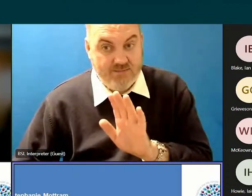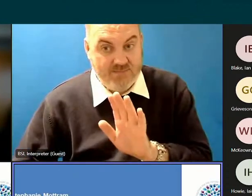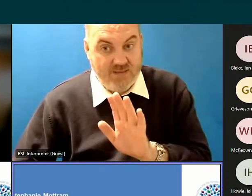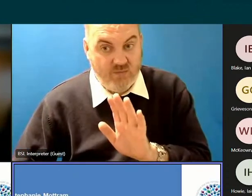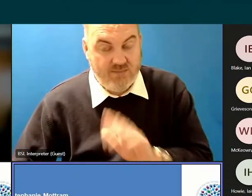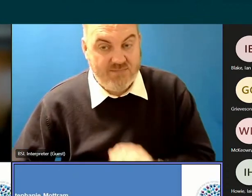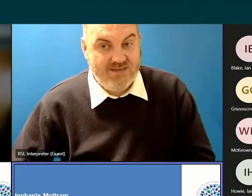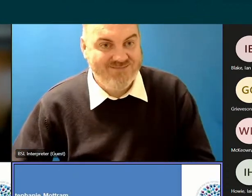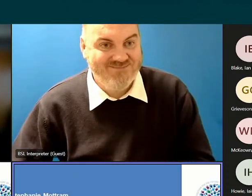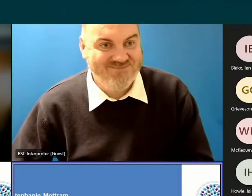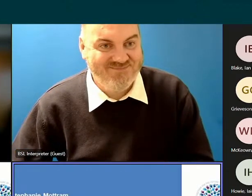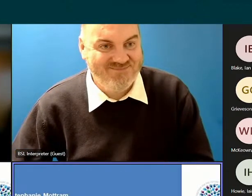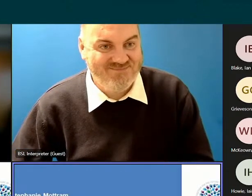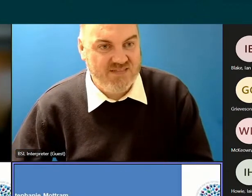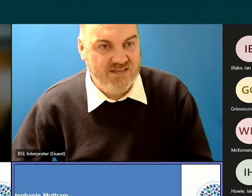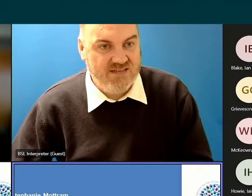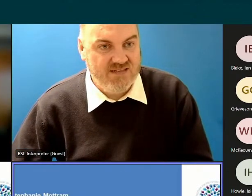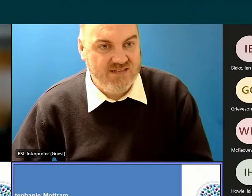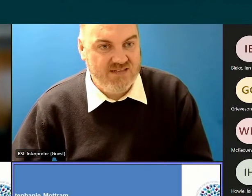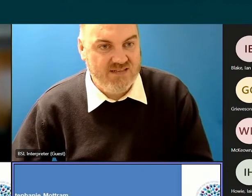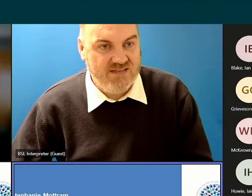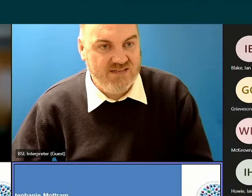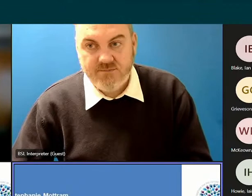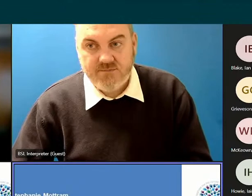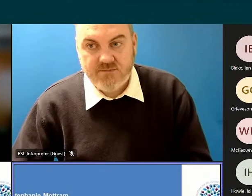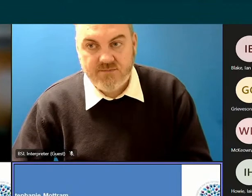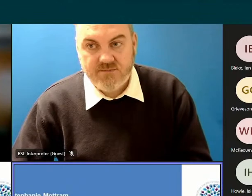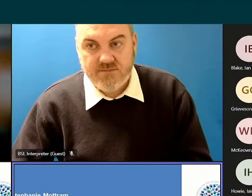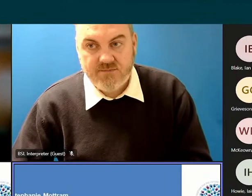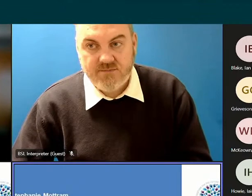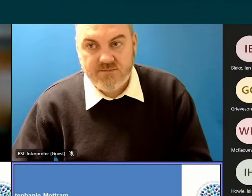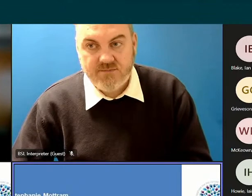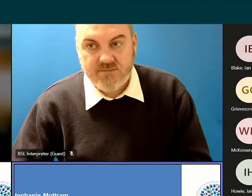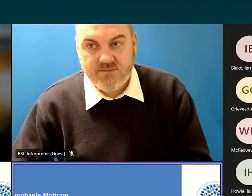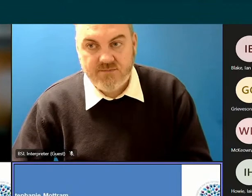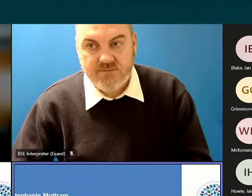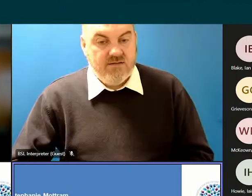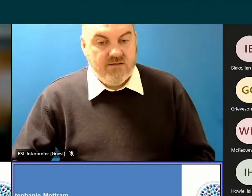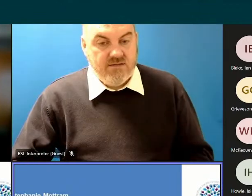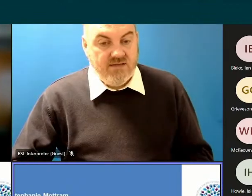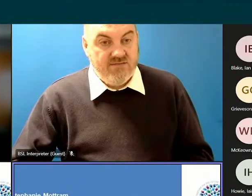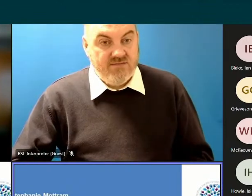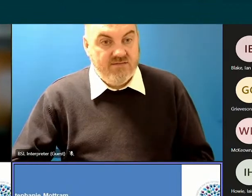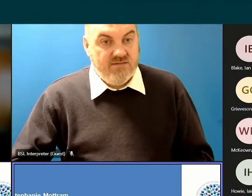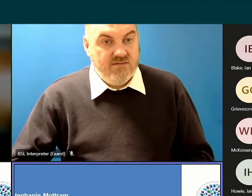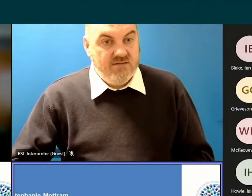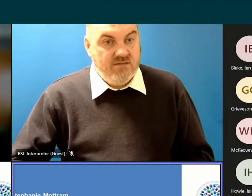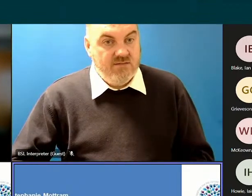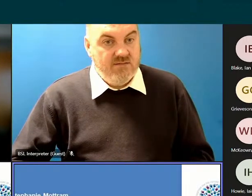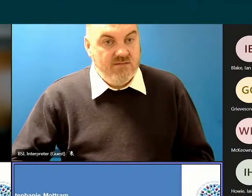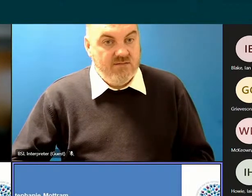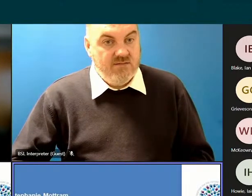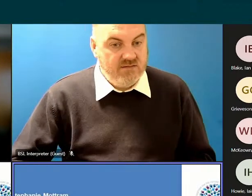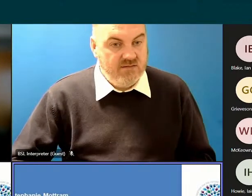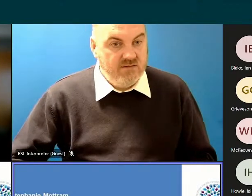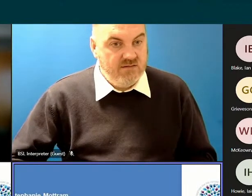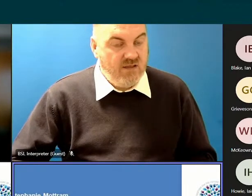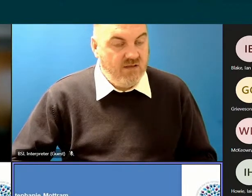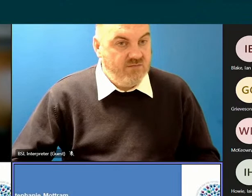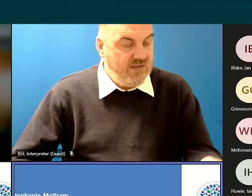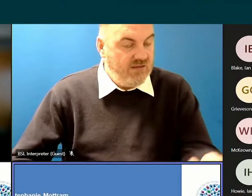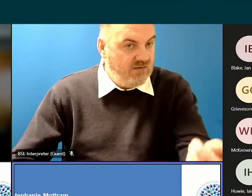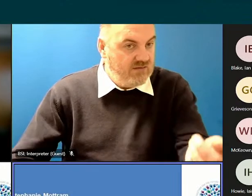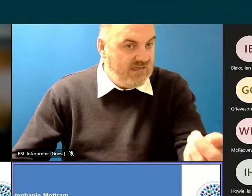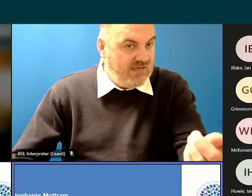encourage. We are not able to instruct. We have to direct them, and we can encourage them to do